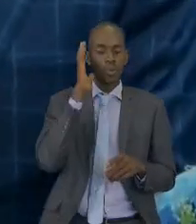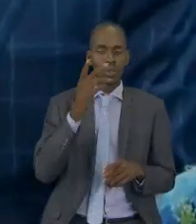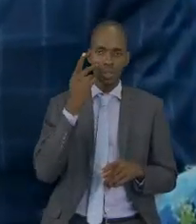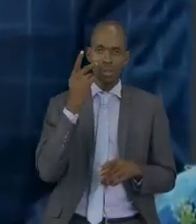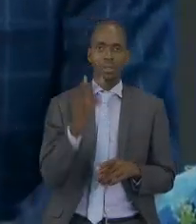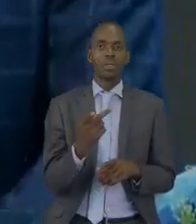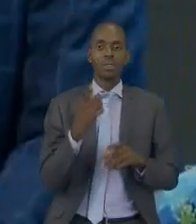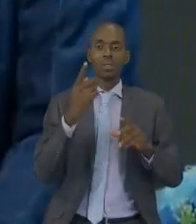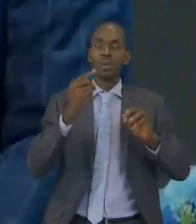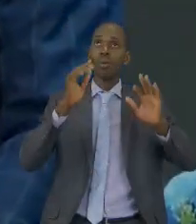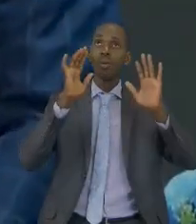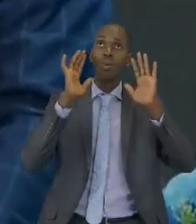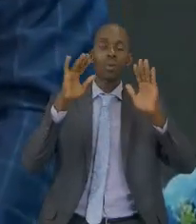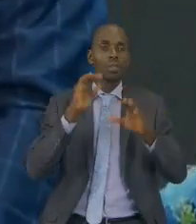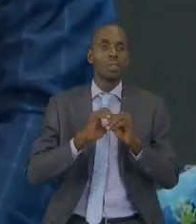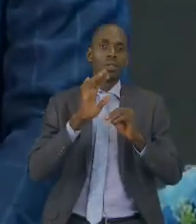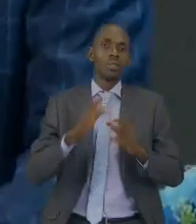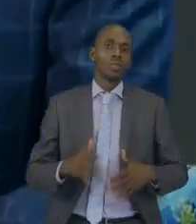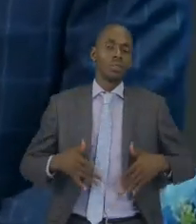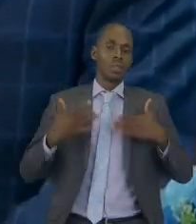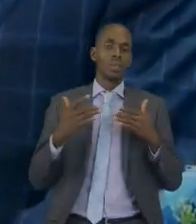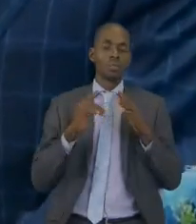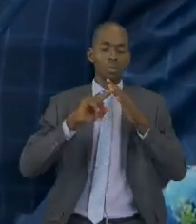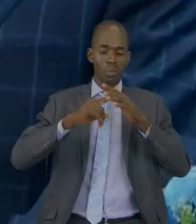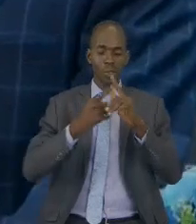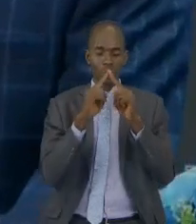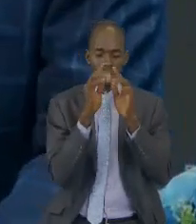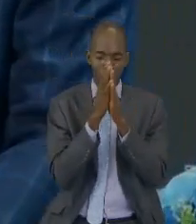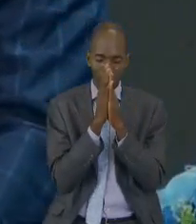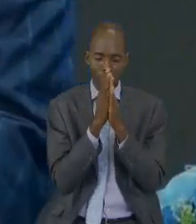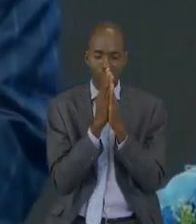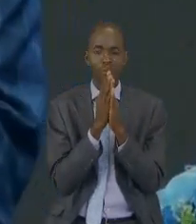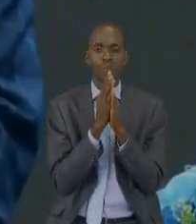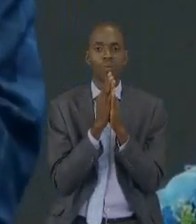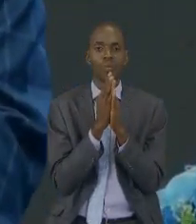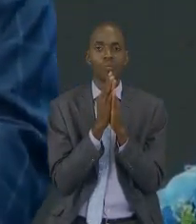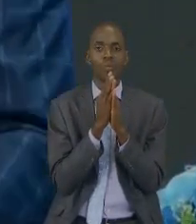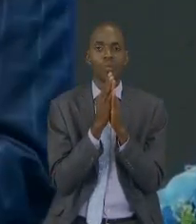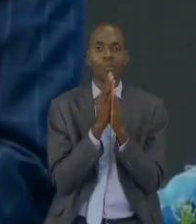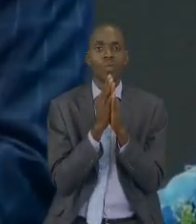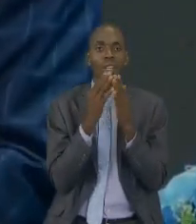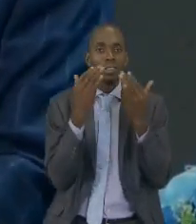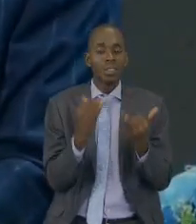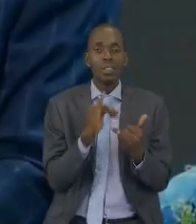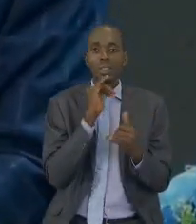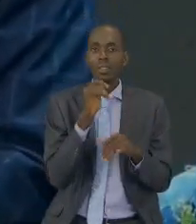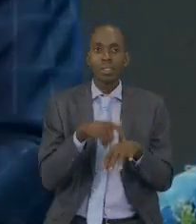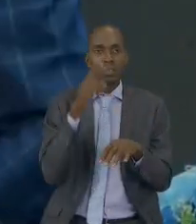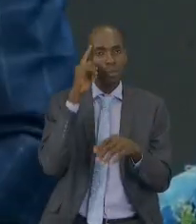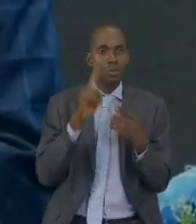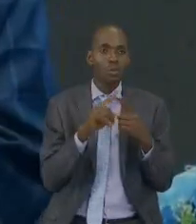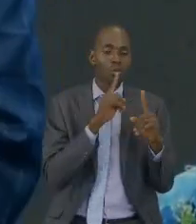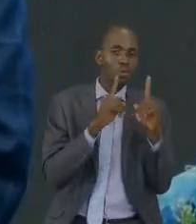the wonders in your life. Get ready. Just some few minutes time, you